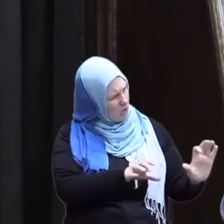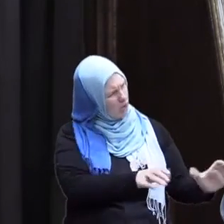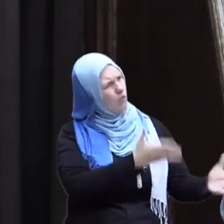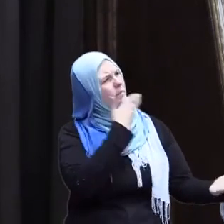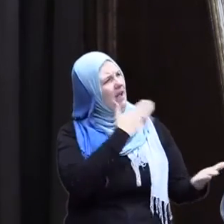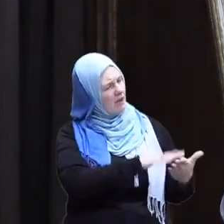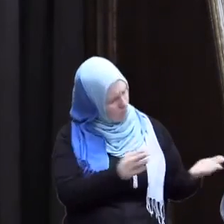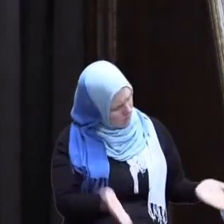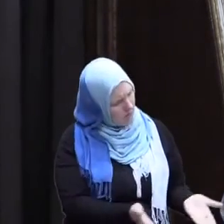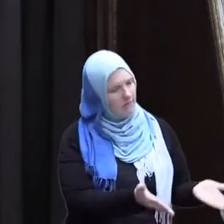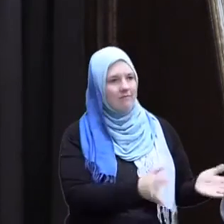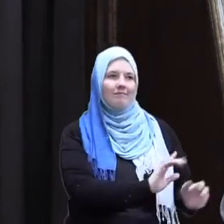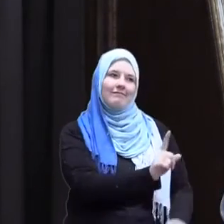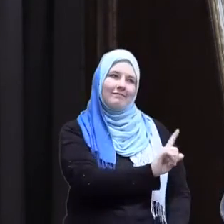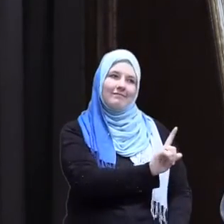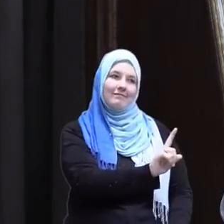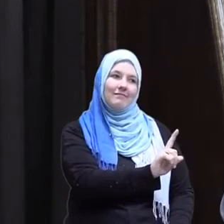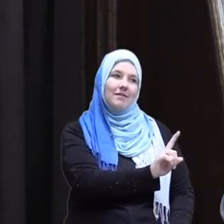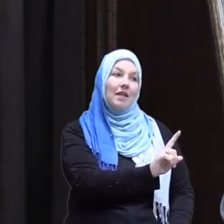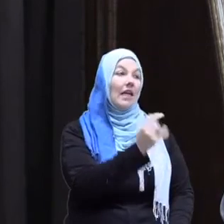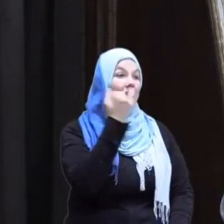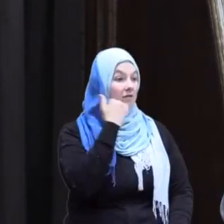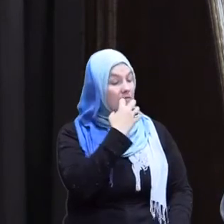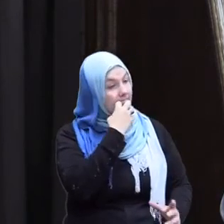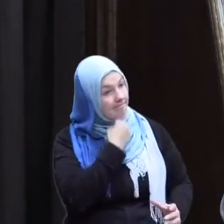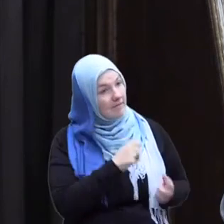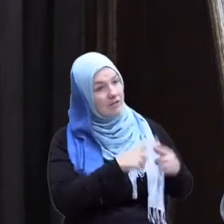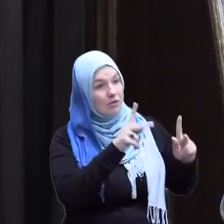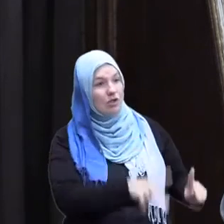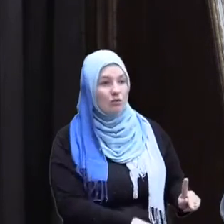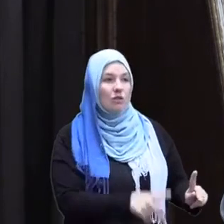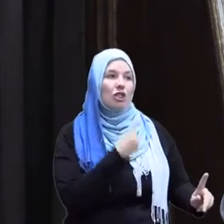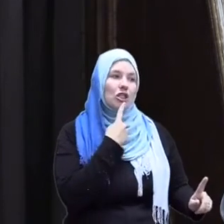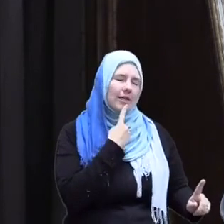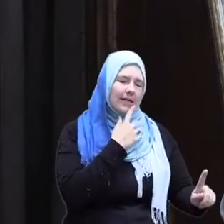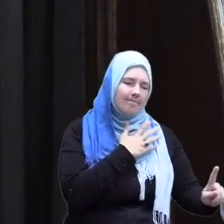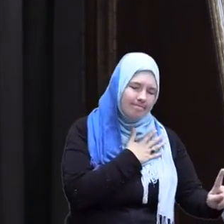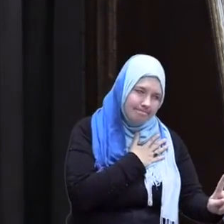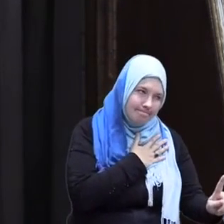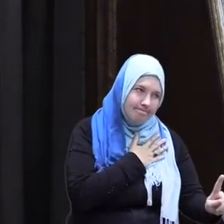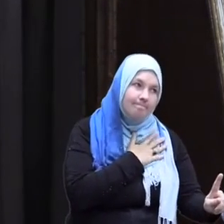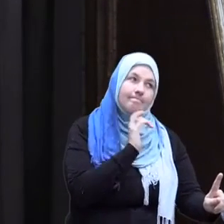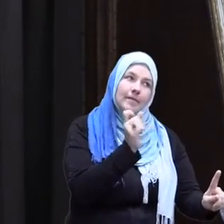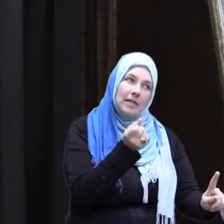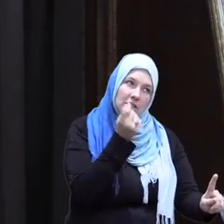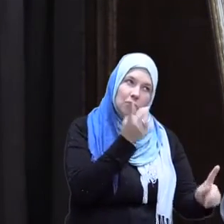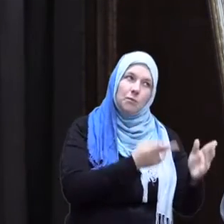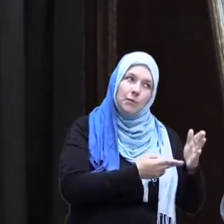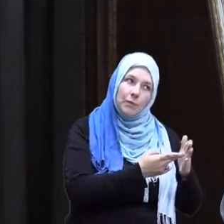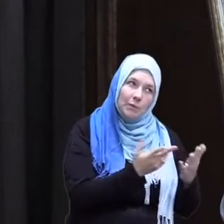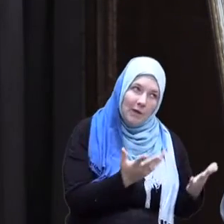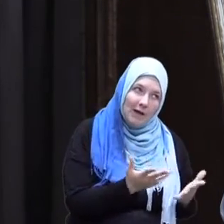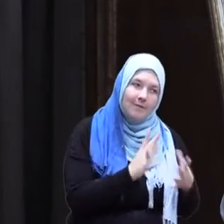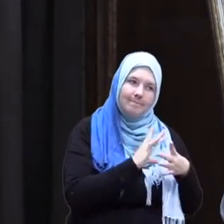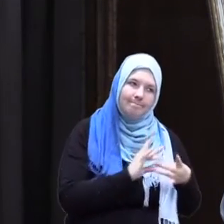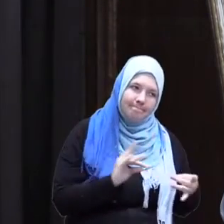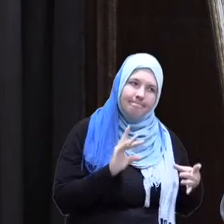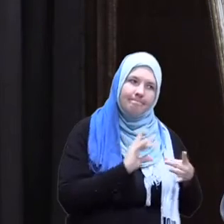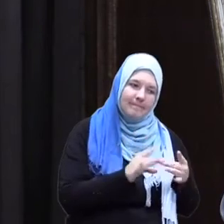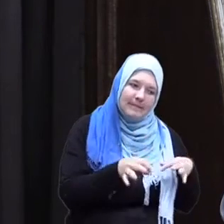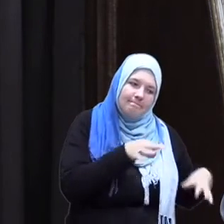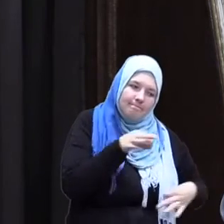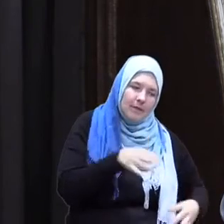the truth, no matter how harsh it may be, either for us or for them. Allah tells us